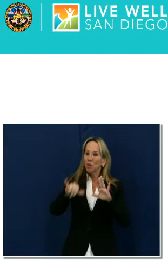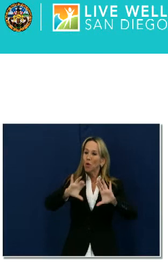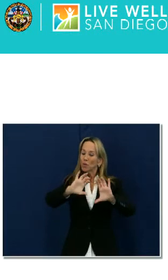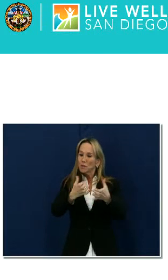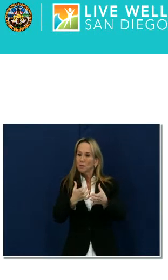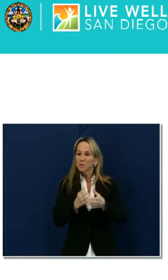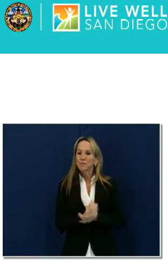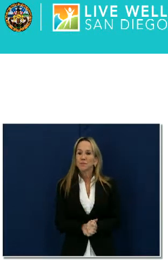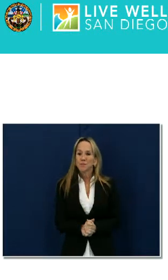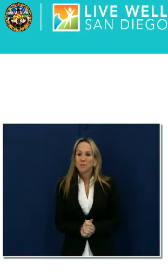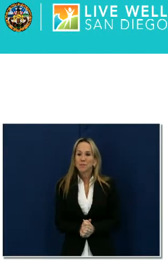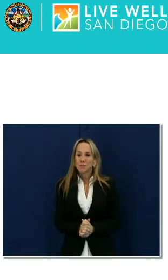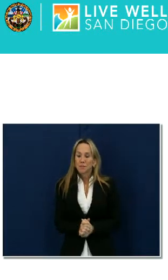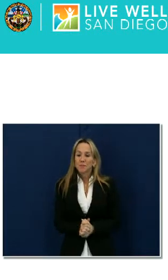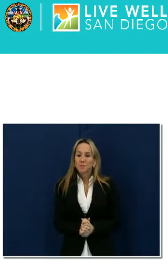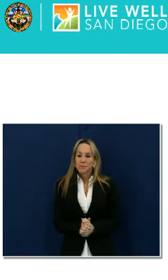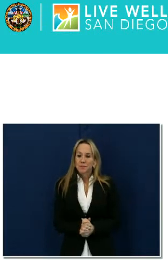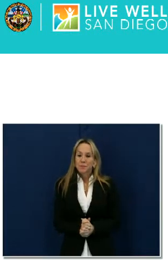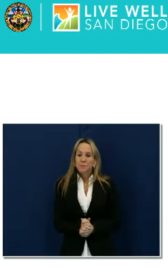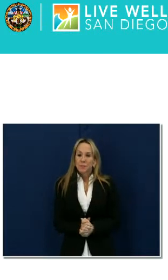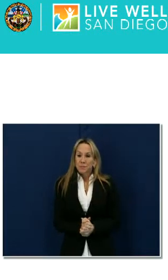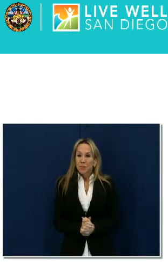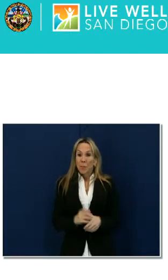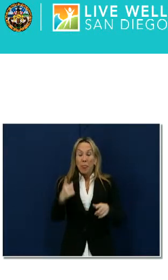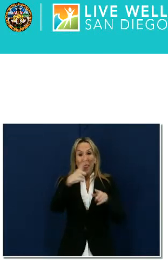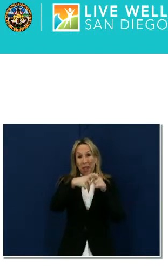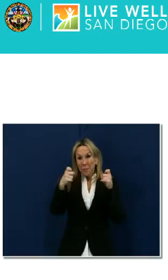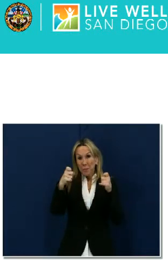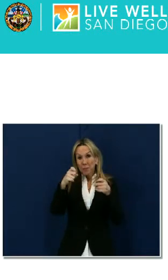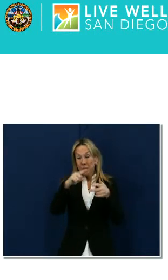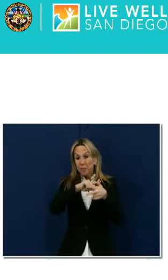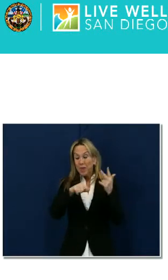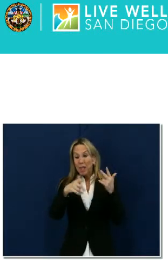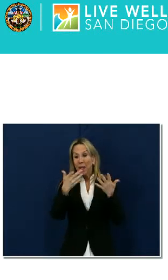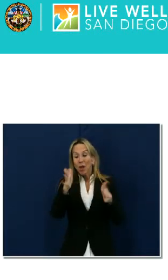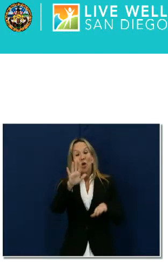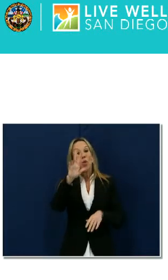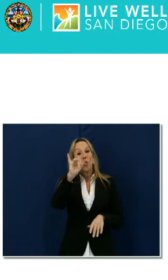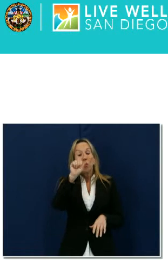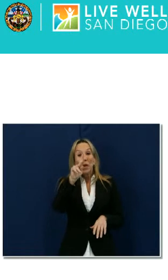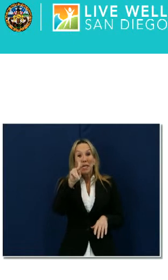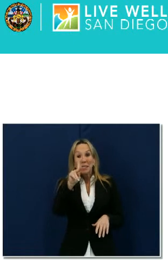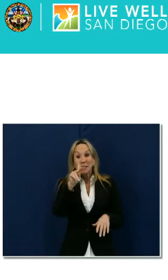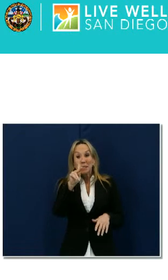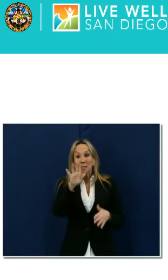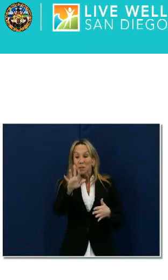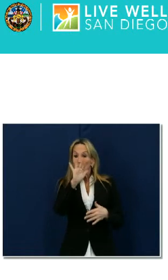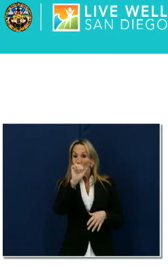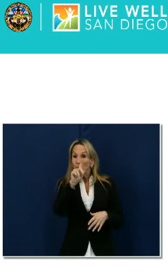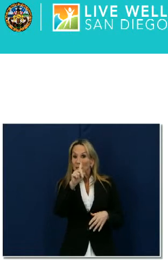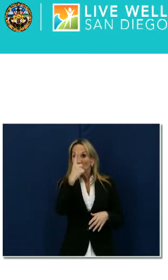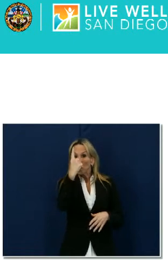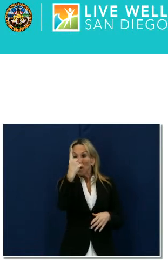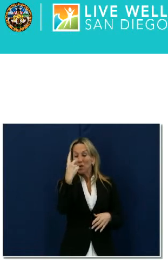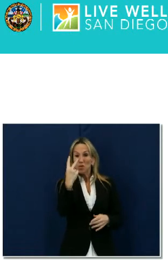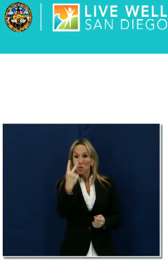settings. Out of these, again, we're going to go based on their risk. 1, 2, 3,